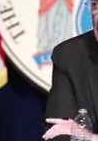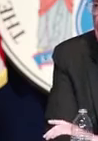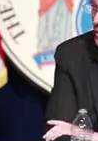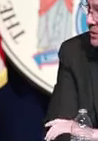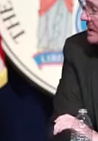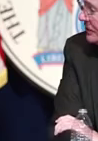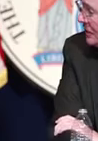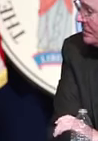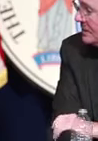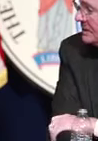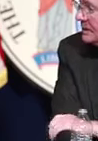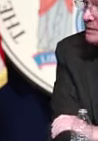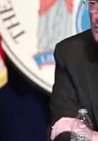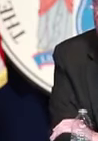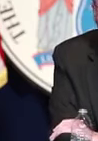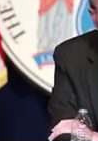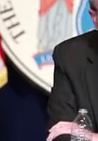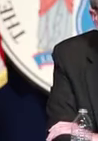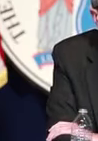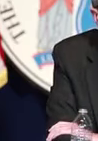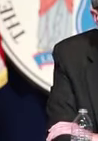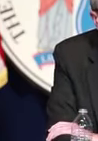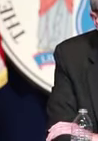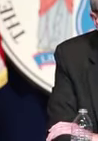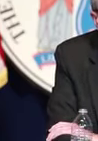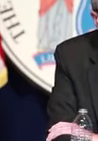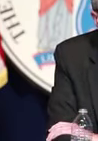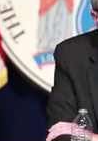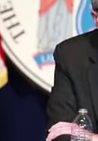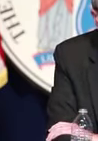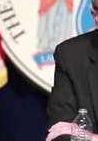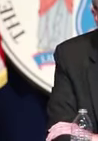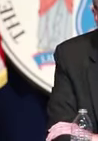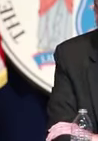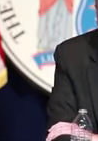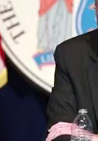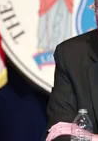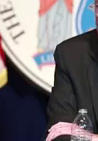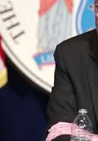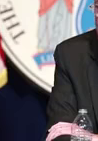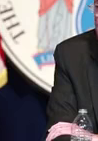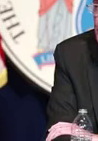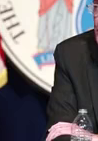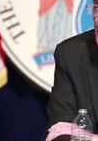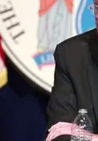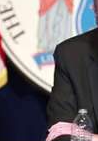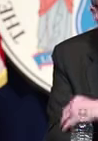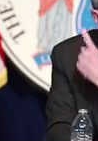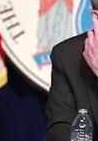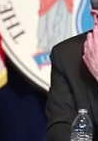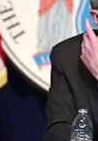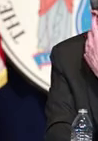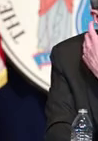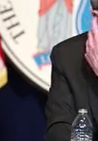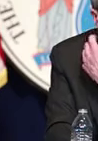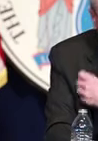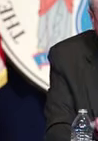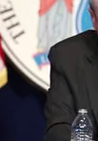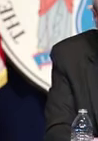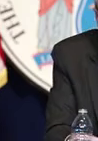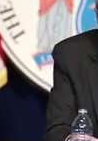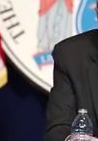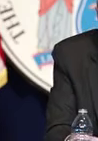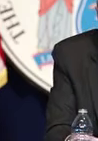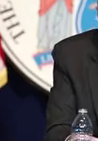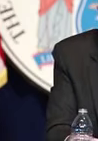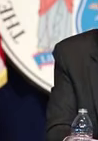is holding its own, but we can't take anything for granted. The Secretary had a couple of very specific suggestions that he's going to run down